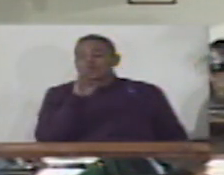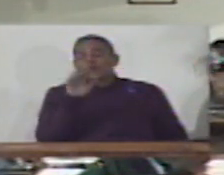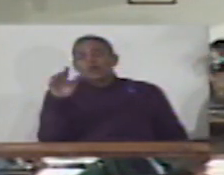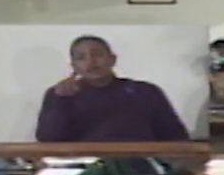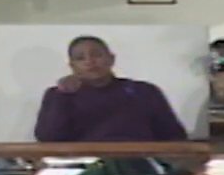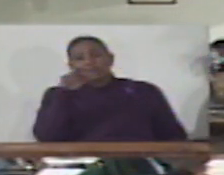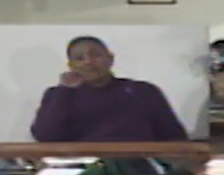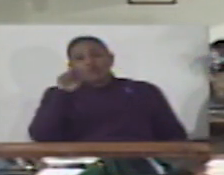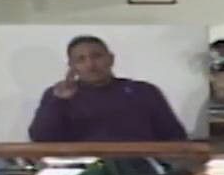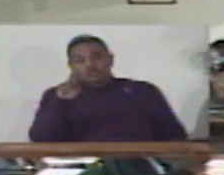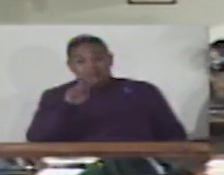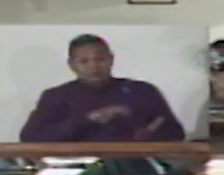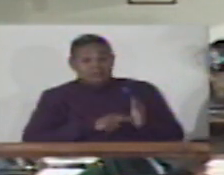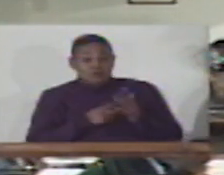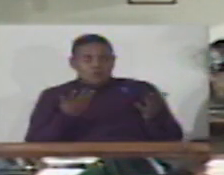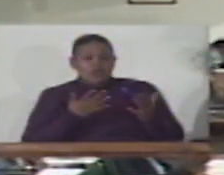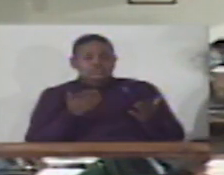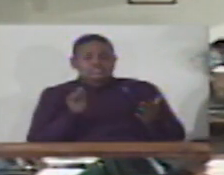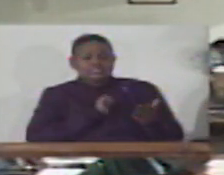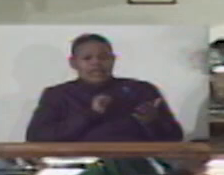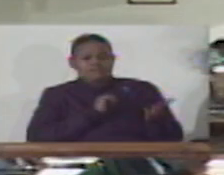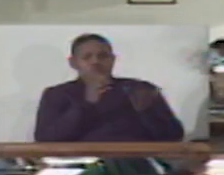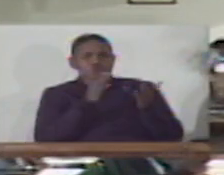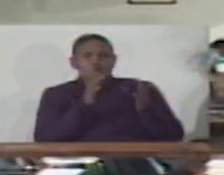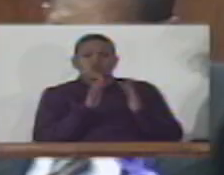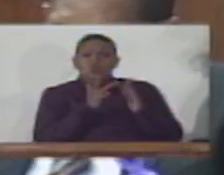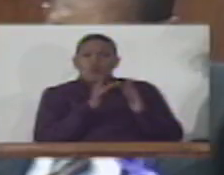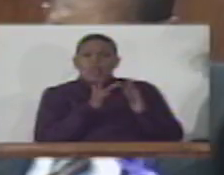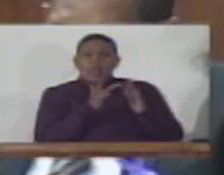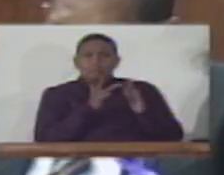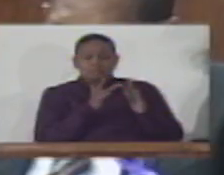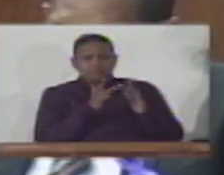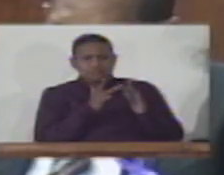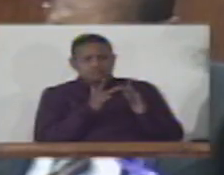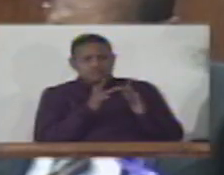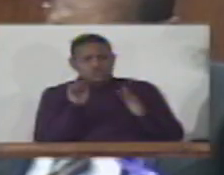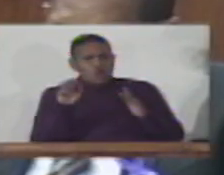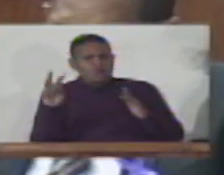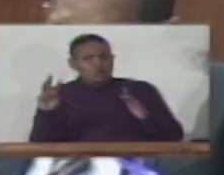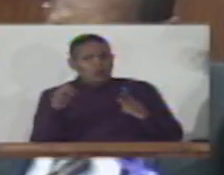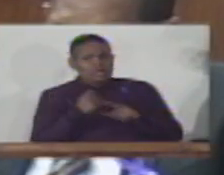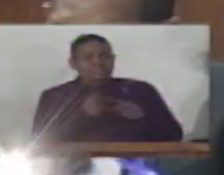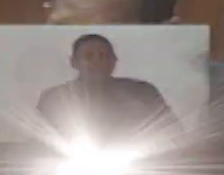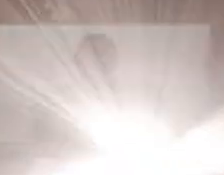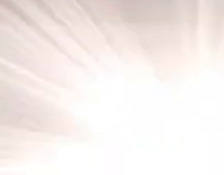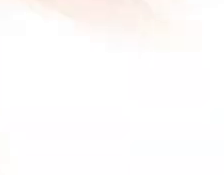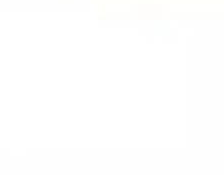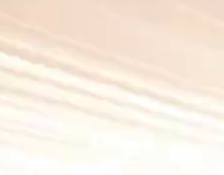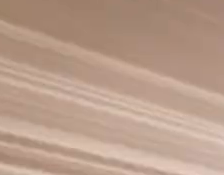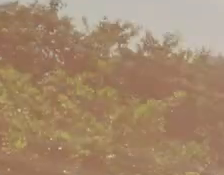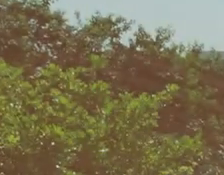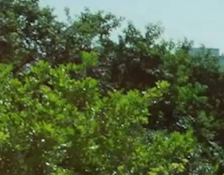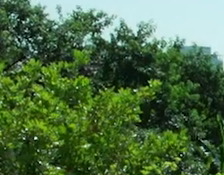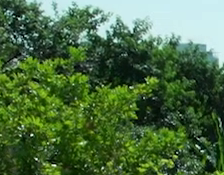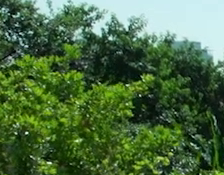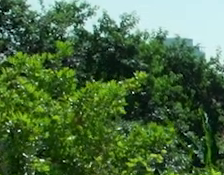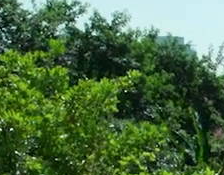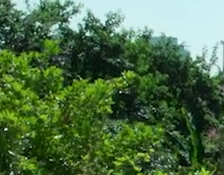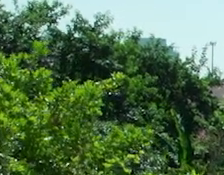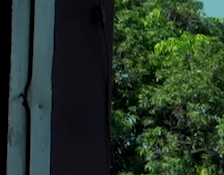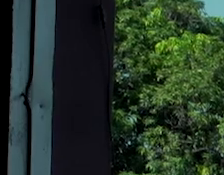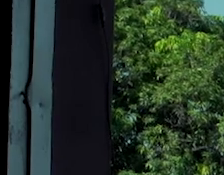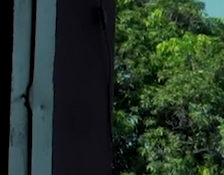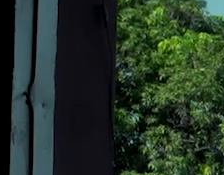There's also the national identification component, which accounts for 20% of the NIDS project loan. Prime Minister